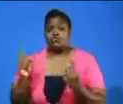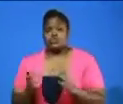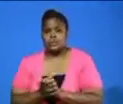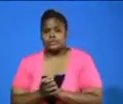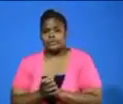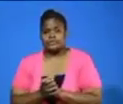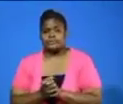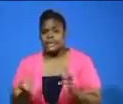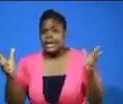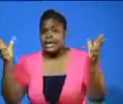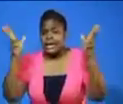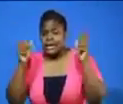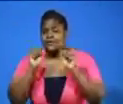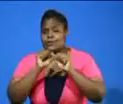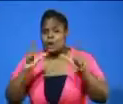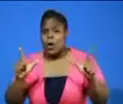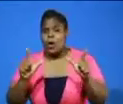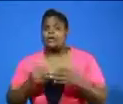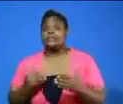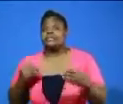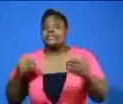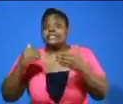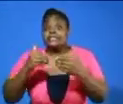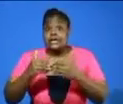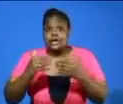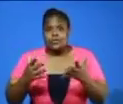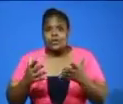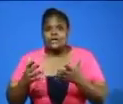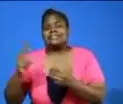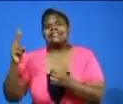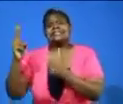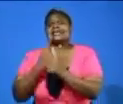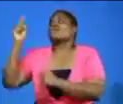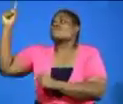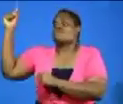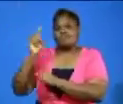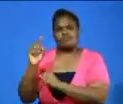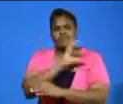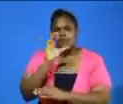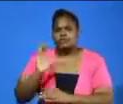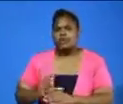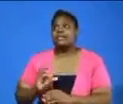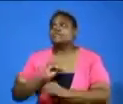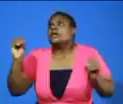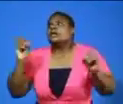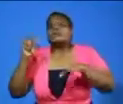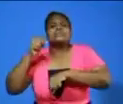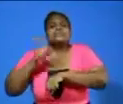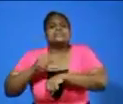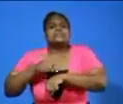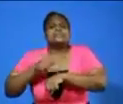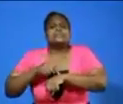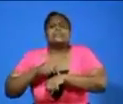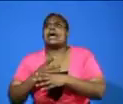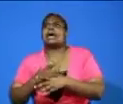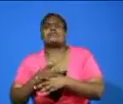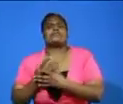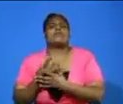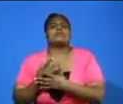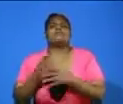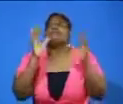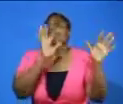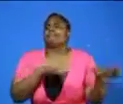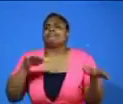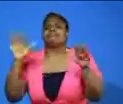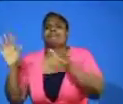are on the edge of the second coming of Jesus Christ. There's no time now for vacillating like